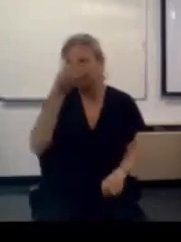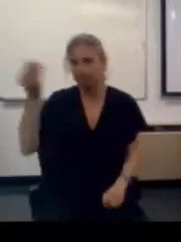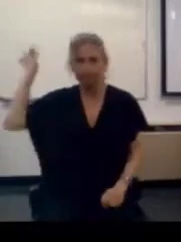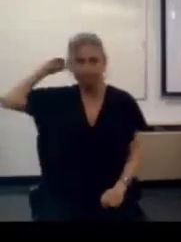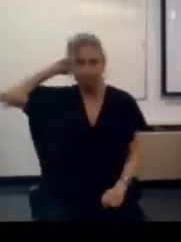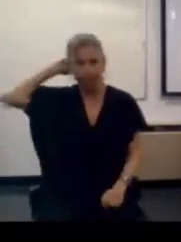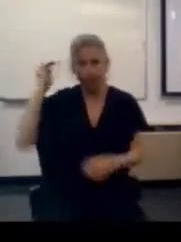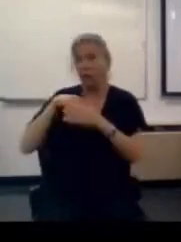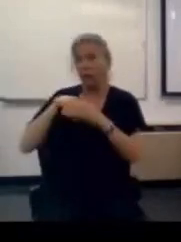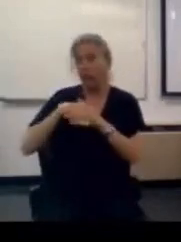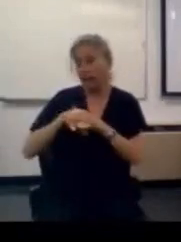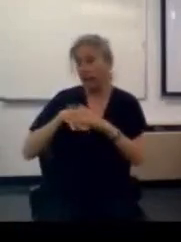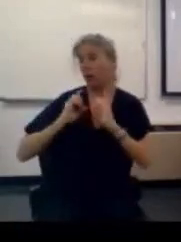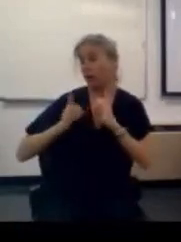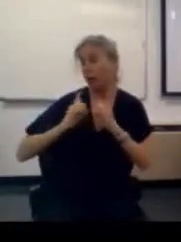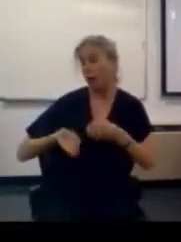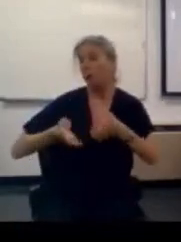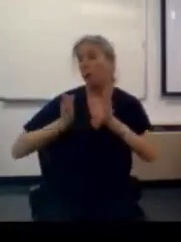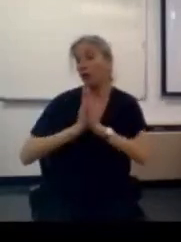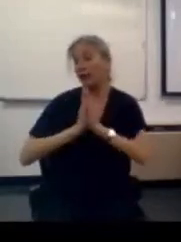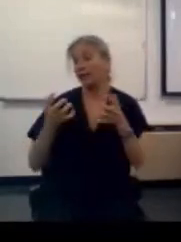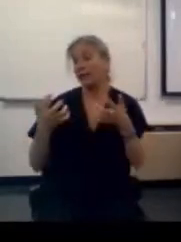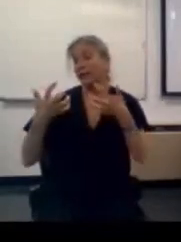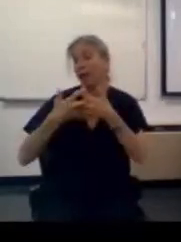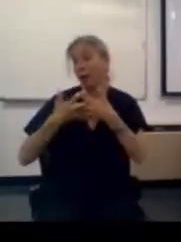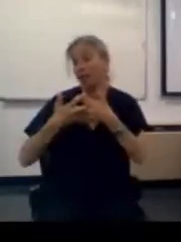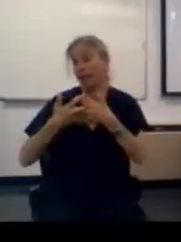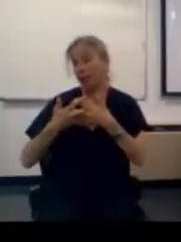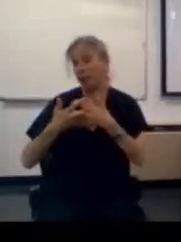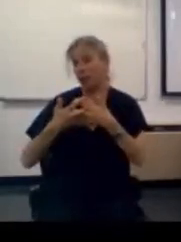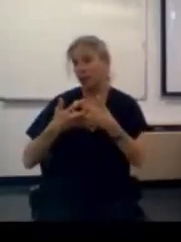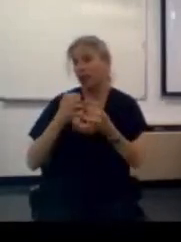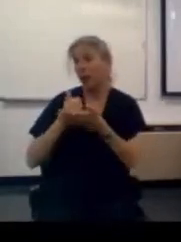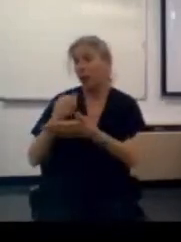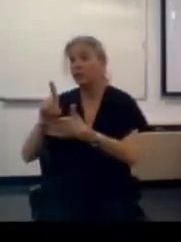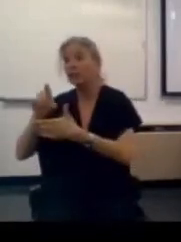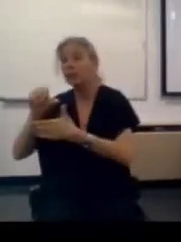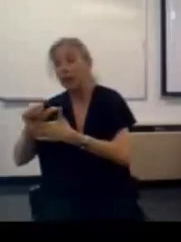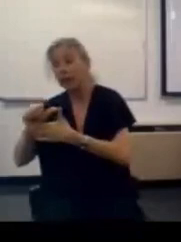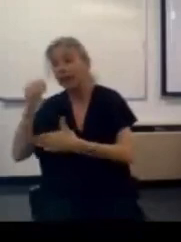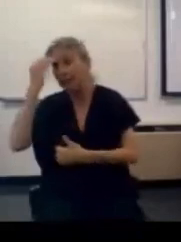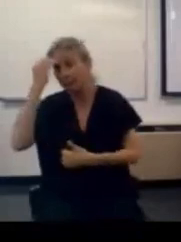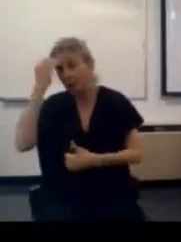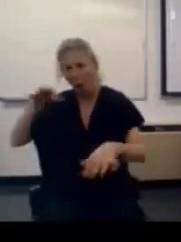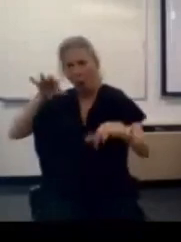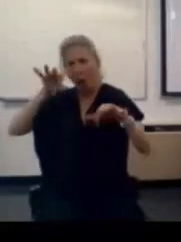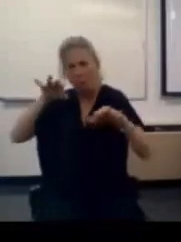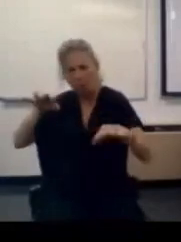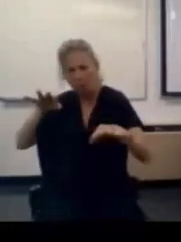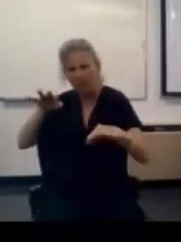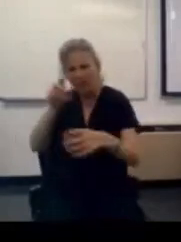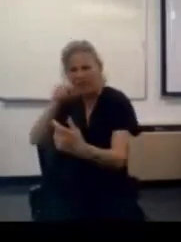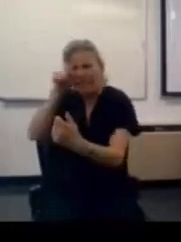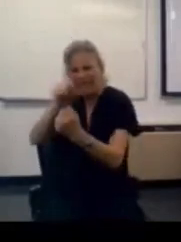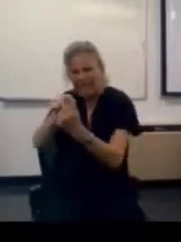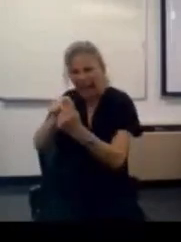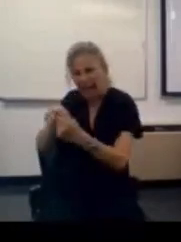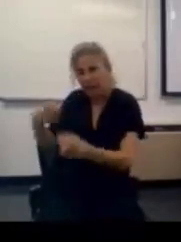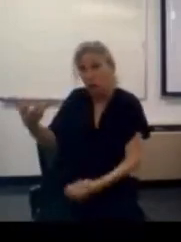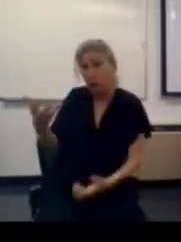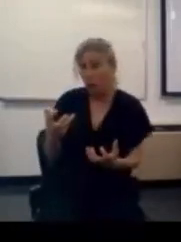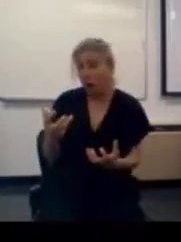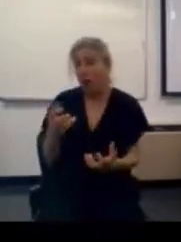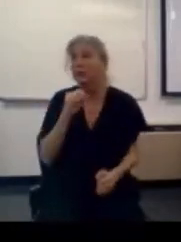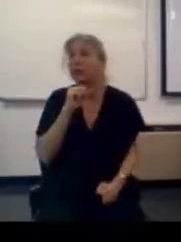And so just something to know when you enter into this conversation of requesting an accommodation for your disability, know that it may not be